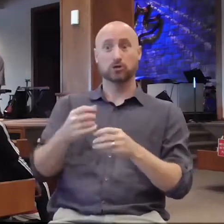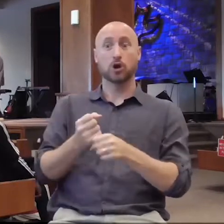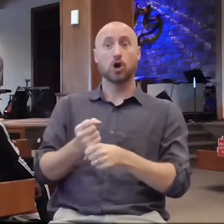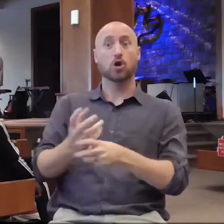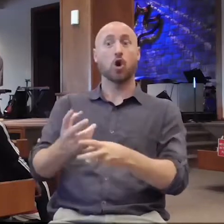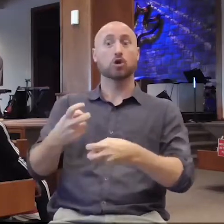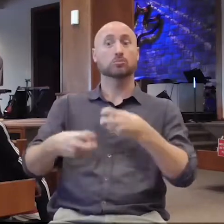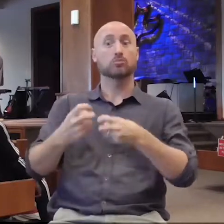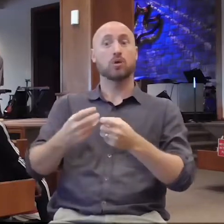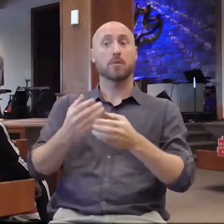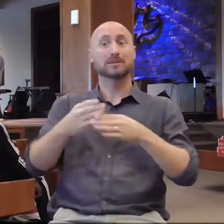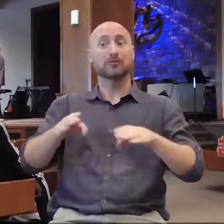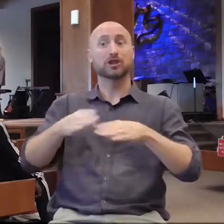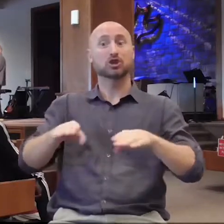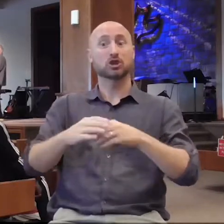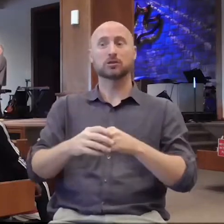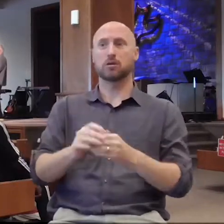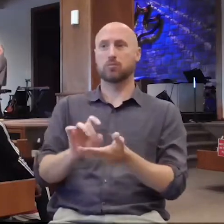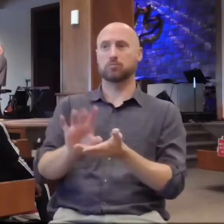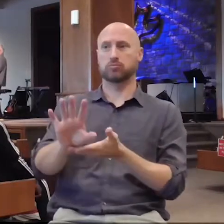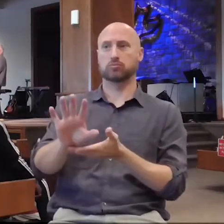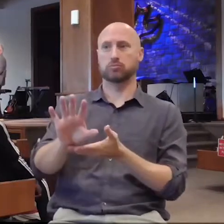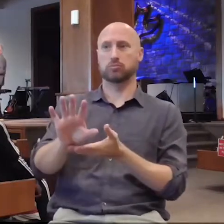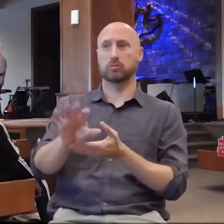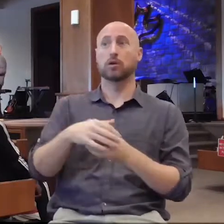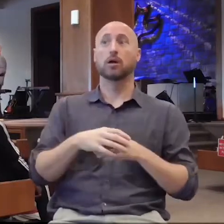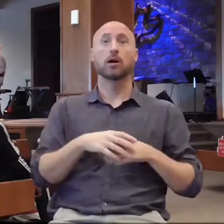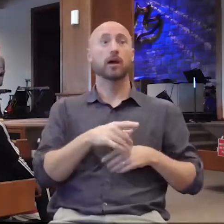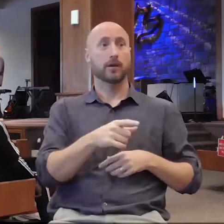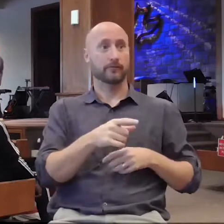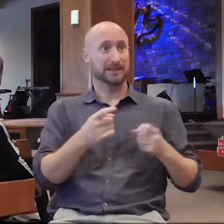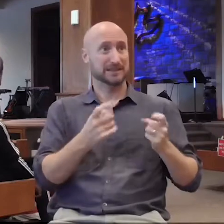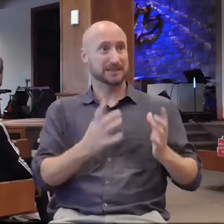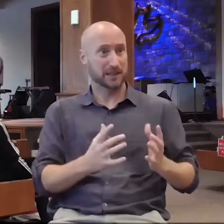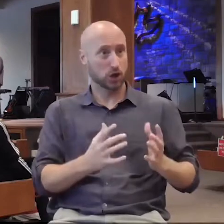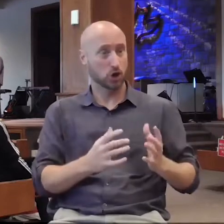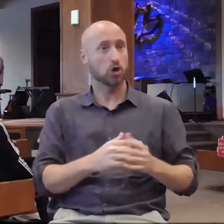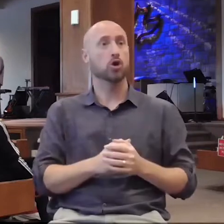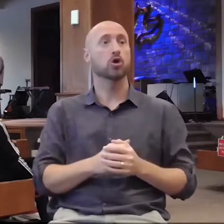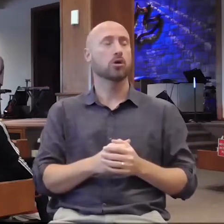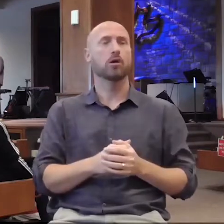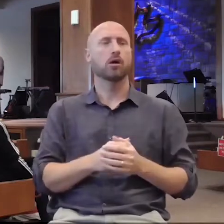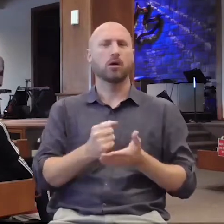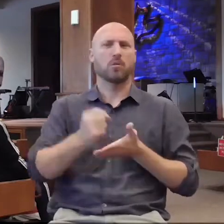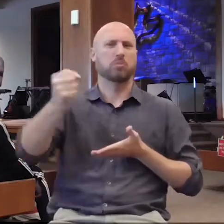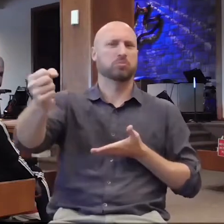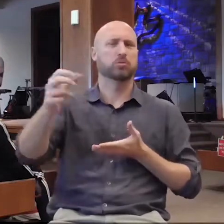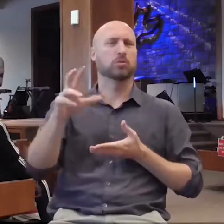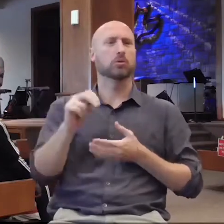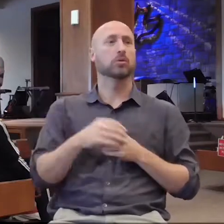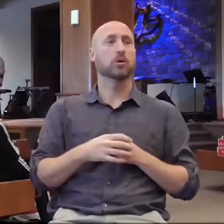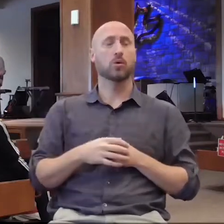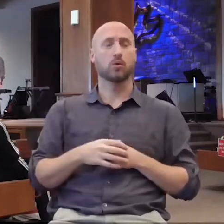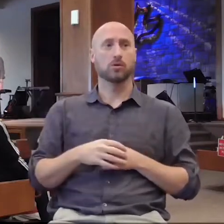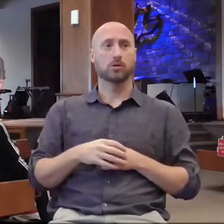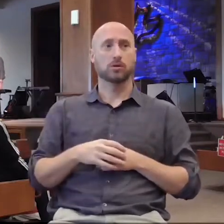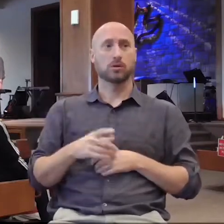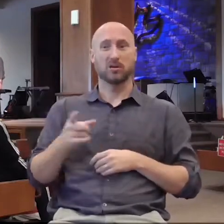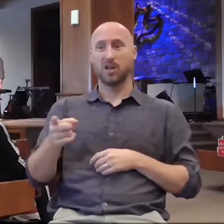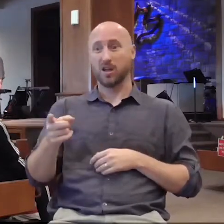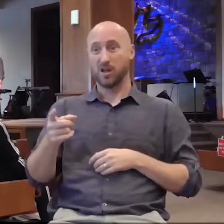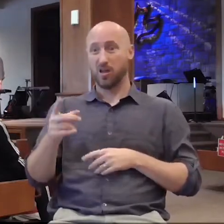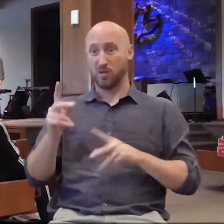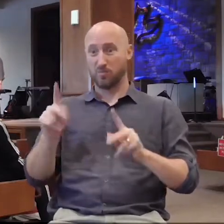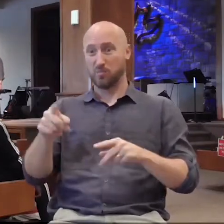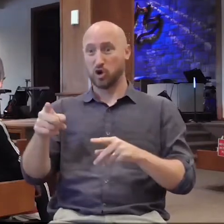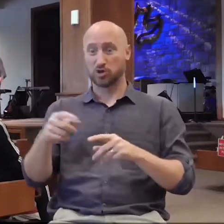personal relationships. Gail Irwin used to say the problem with the church is we put out the sinner, we restore the person that causes division because I got